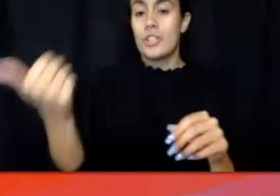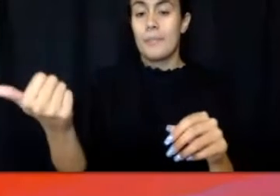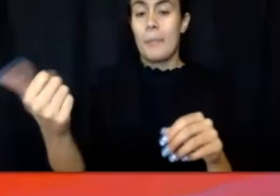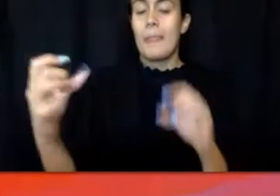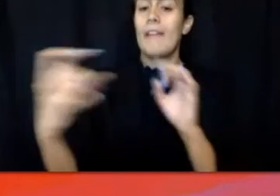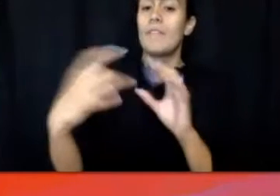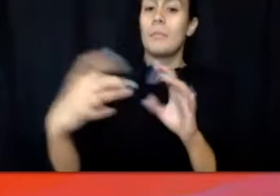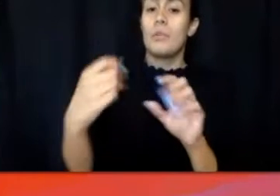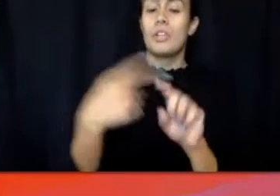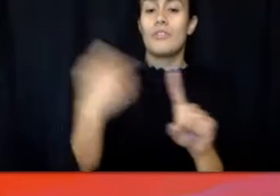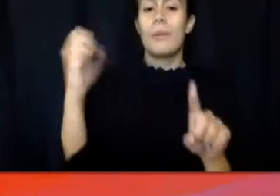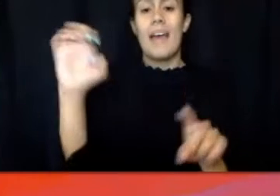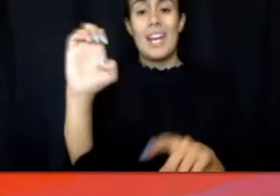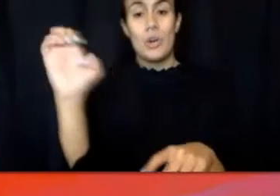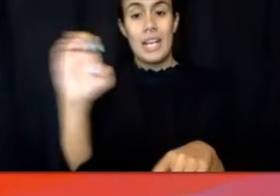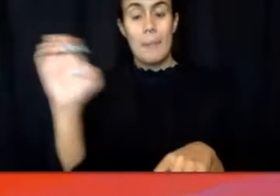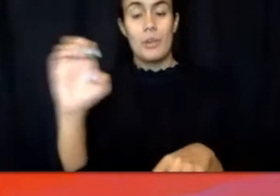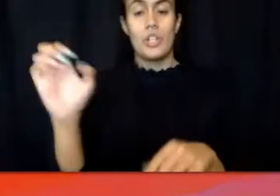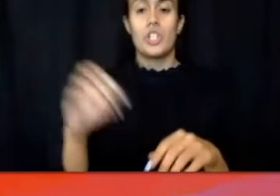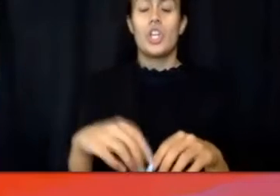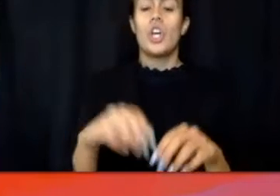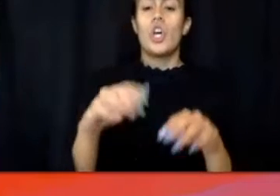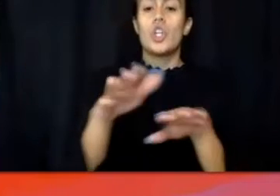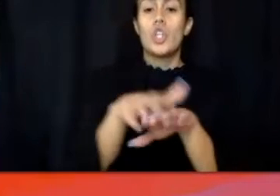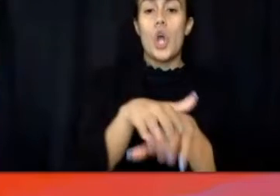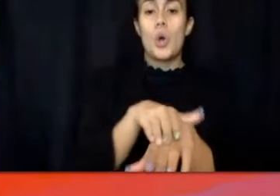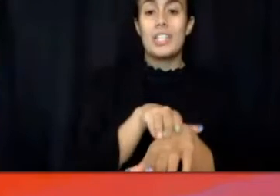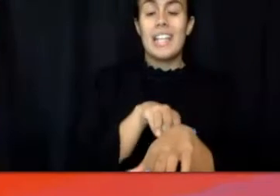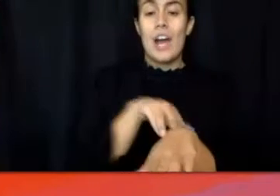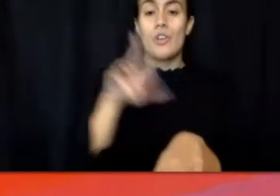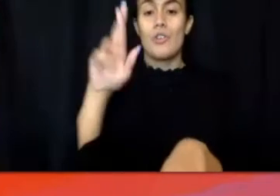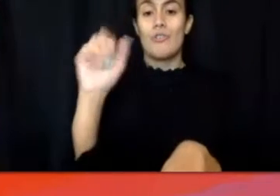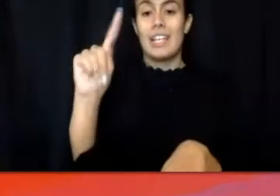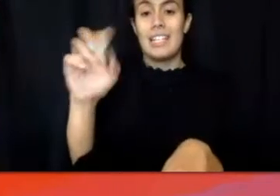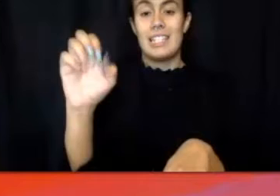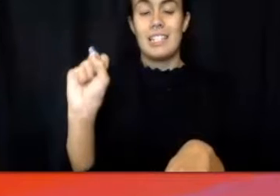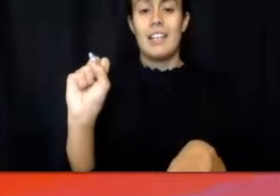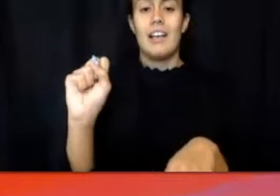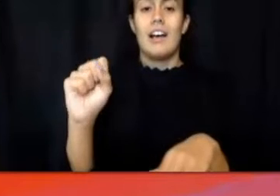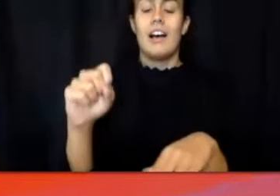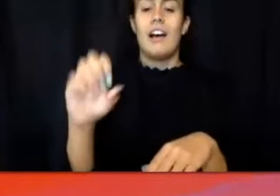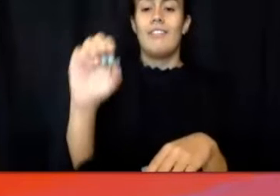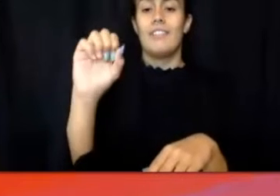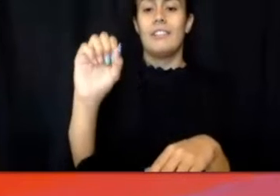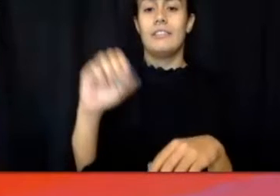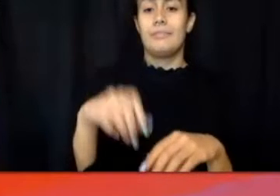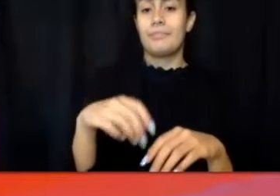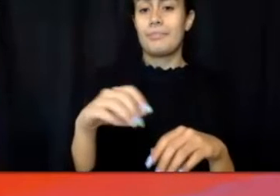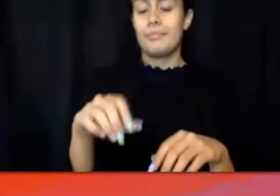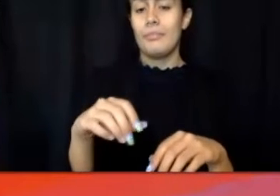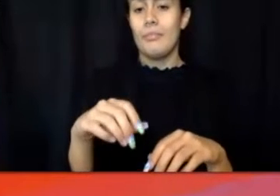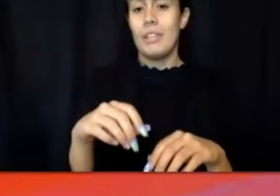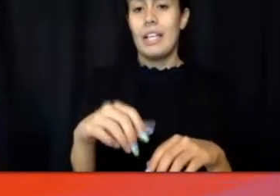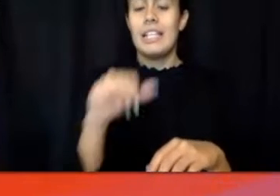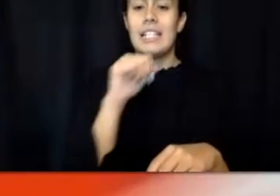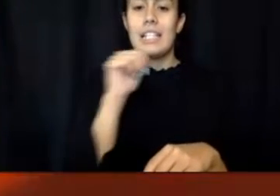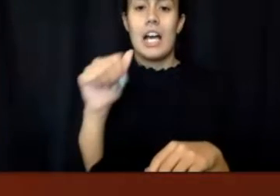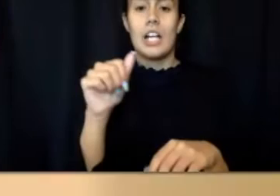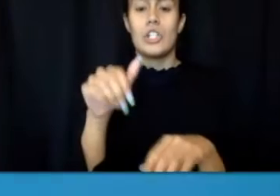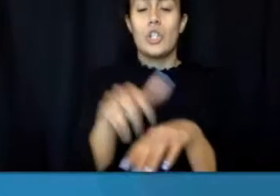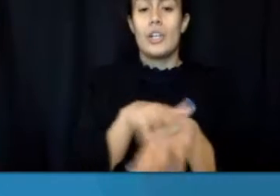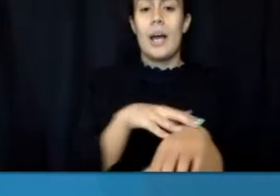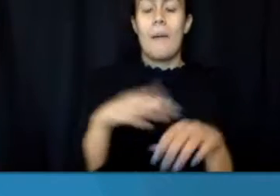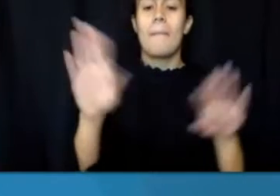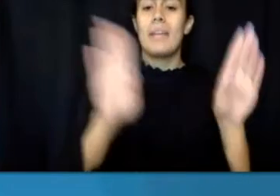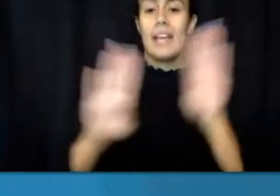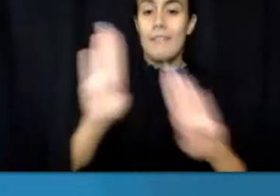from endocannabinoids slows down rates of neural signaling. That doesn't necessarily mean it slows down behavior